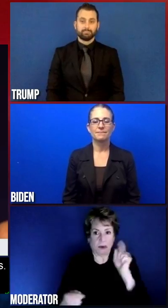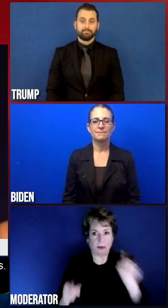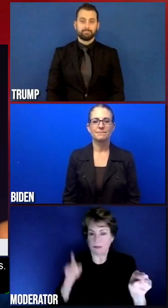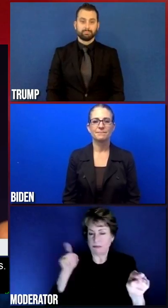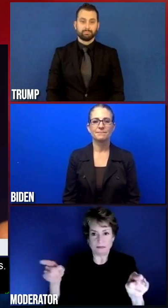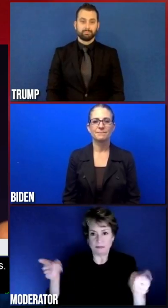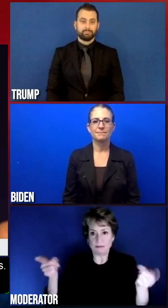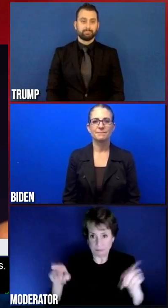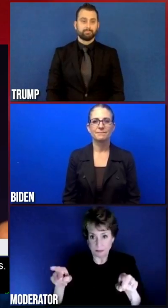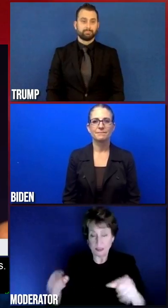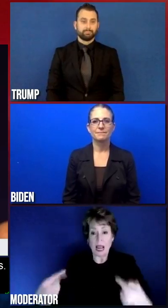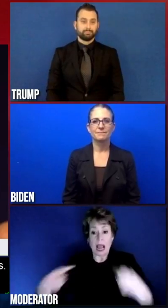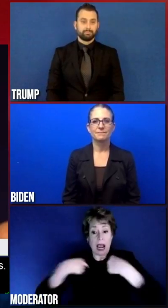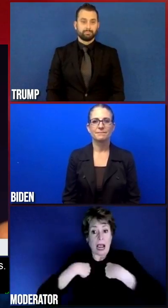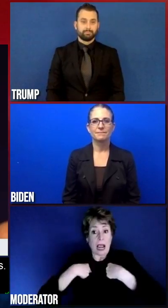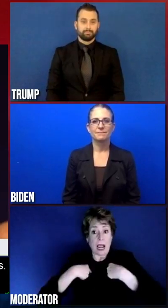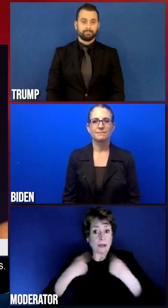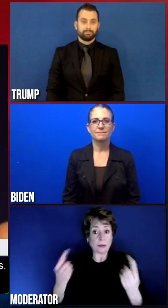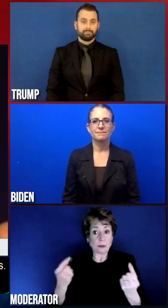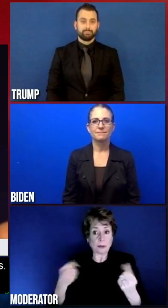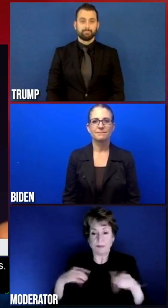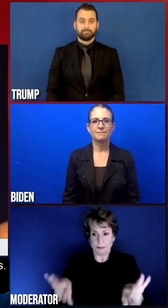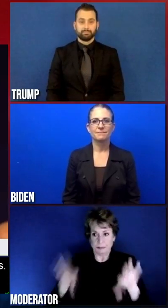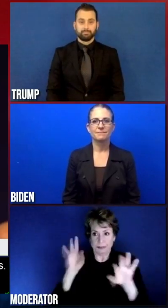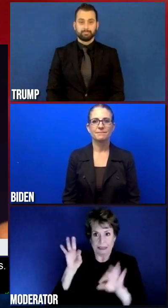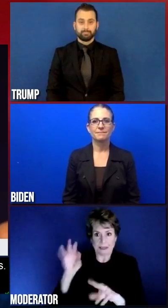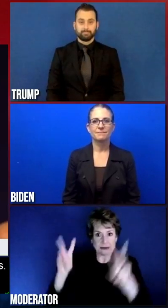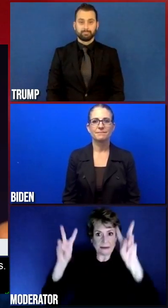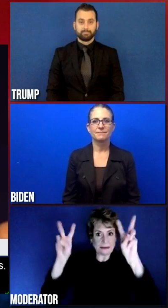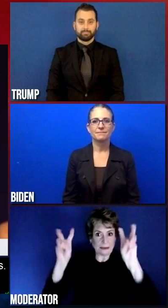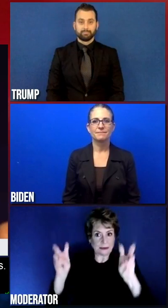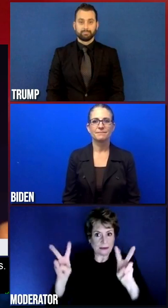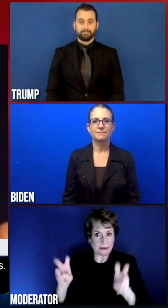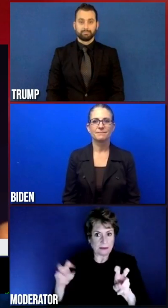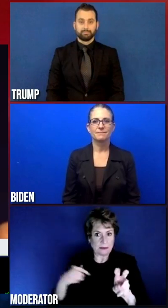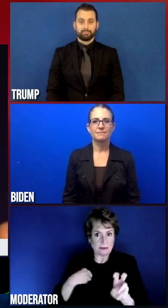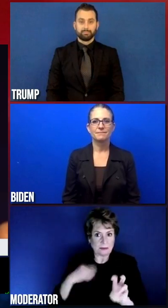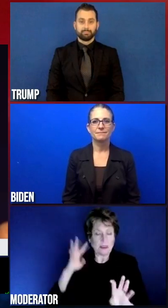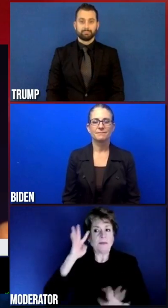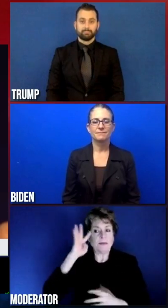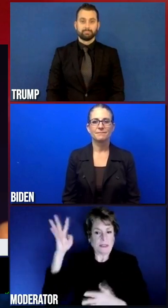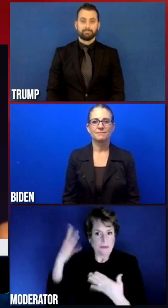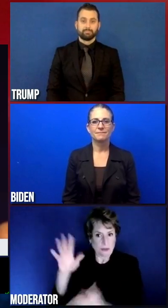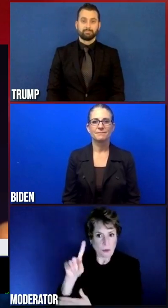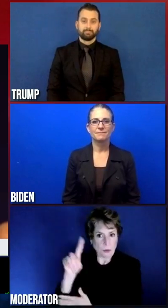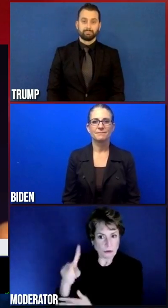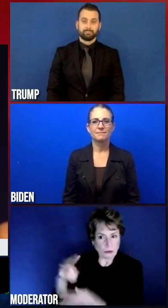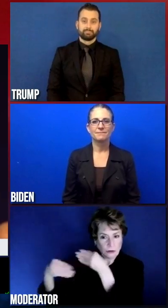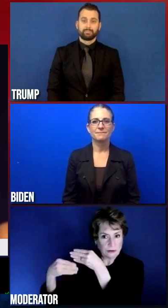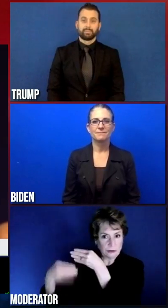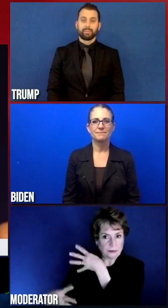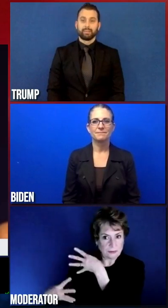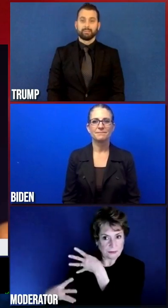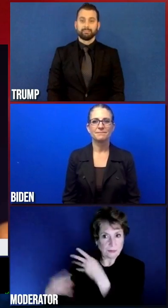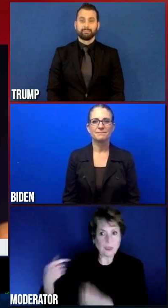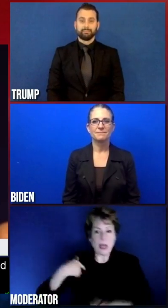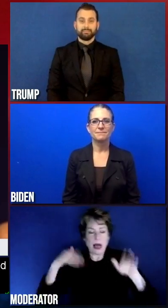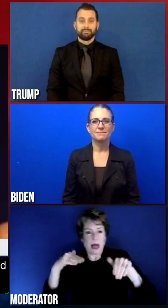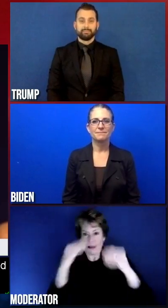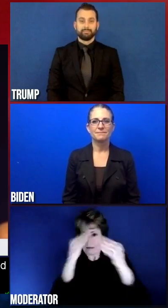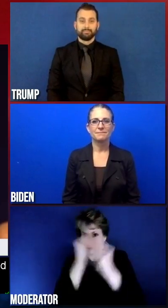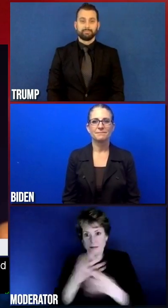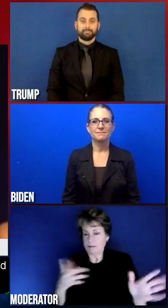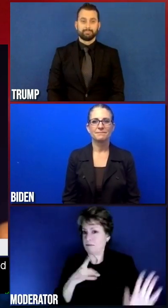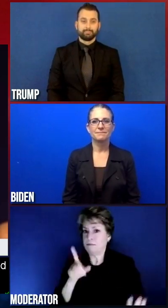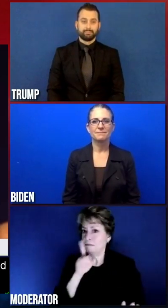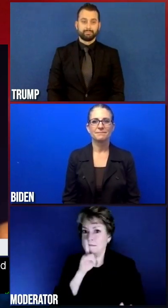in each topic. I can assure you, none of the questions has been shared with the commission or the two candidates. This